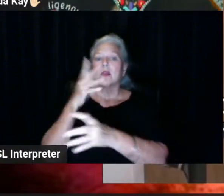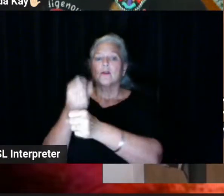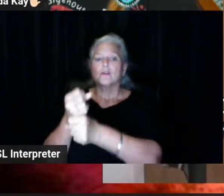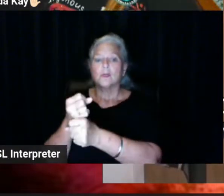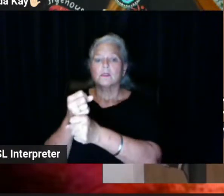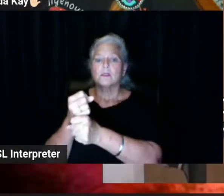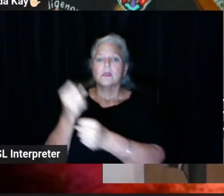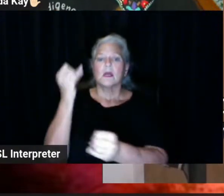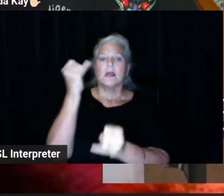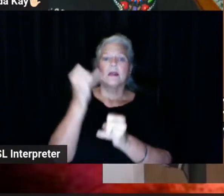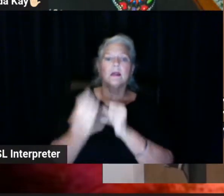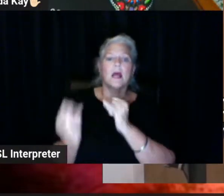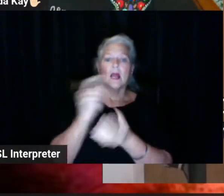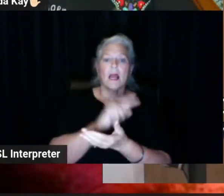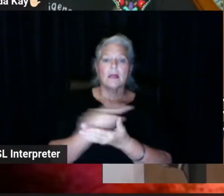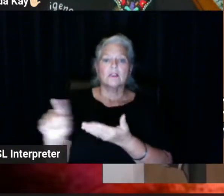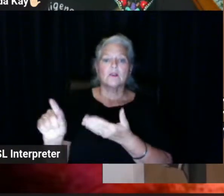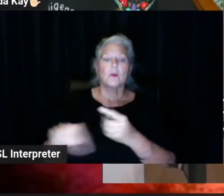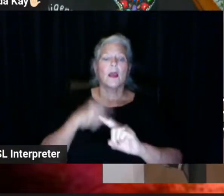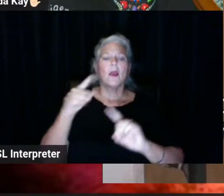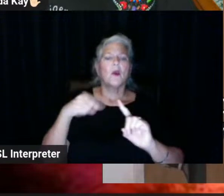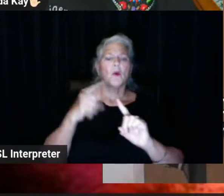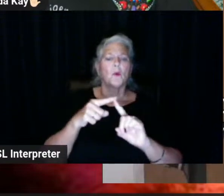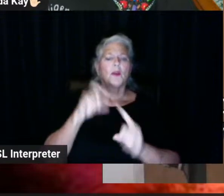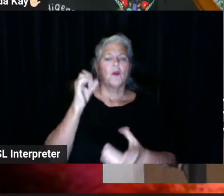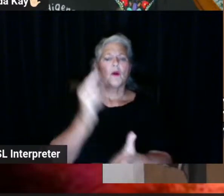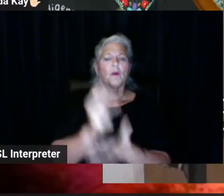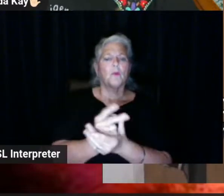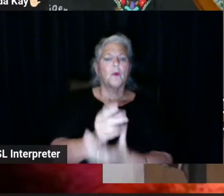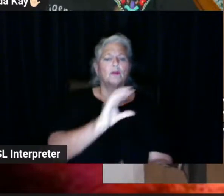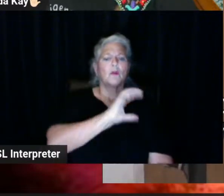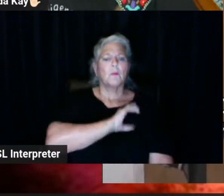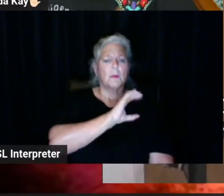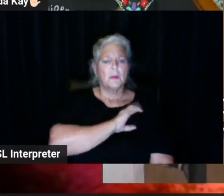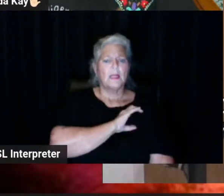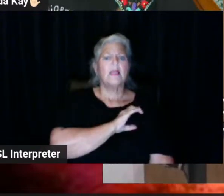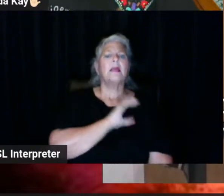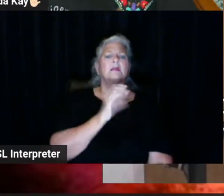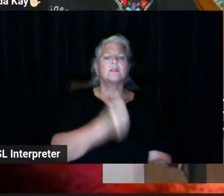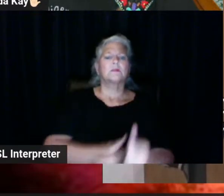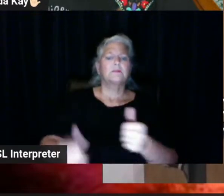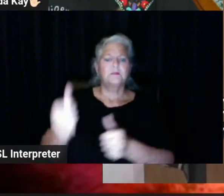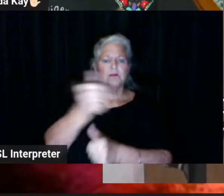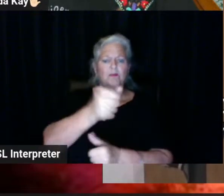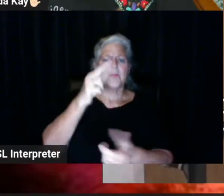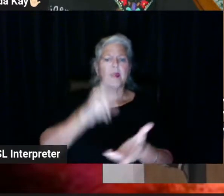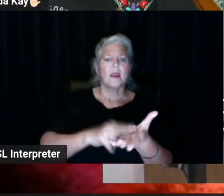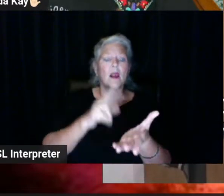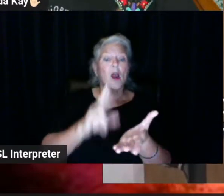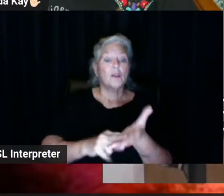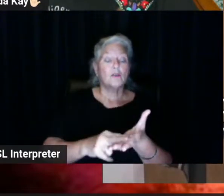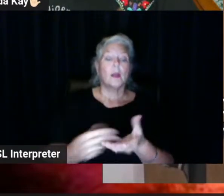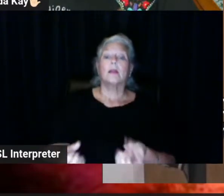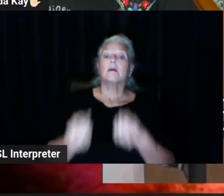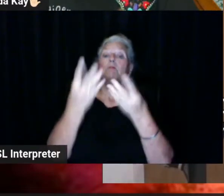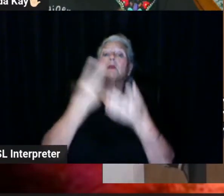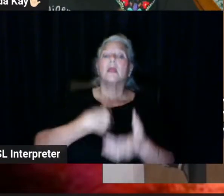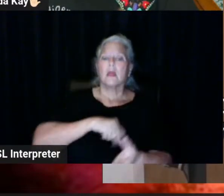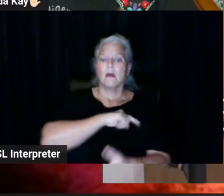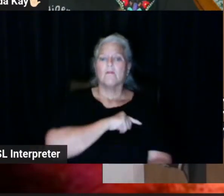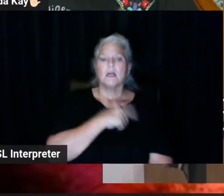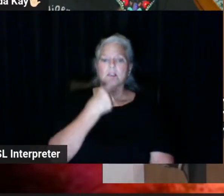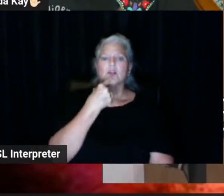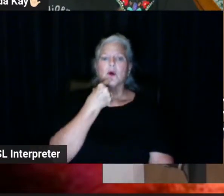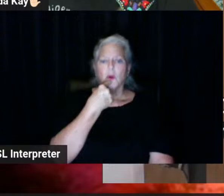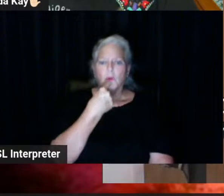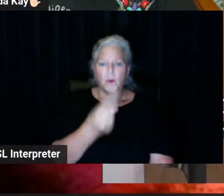you approved the police chief's contract, and many of us were opposed to that. And I just want to share some of the reasons why we have trust